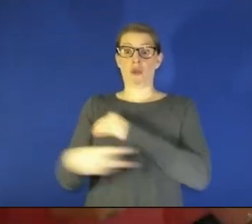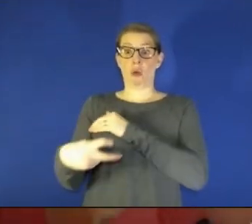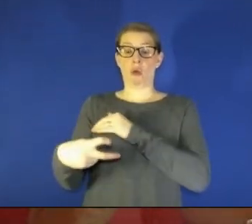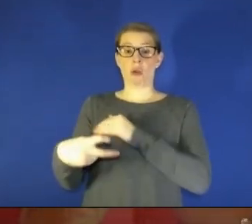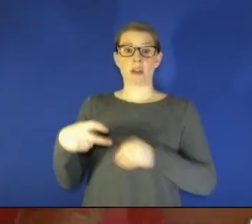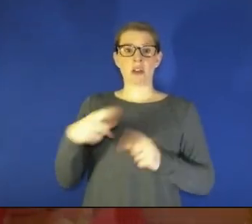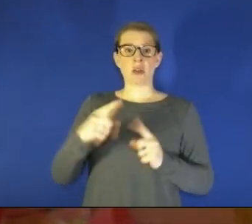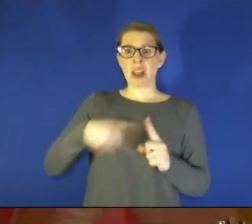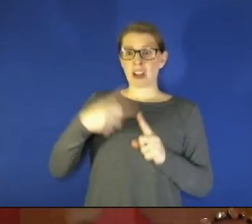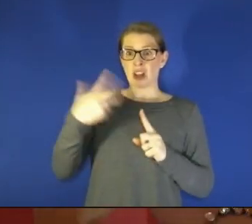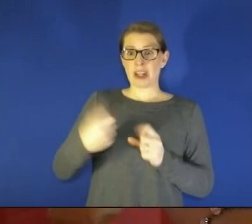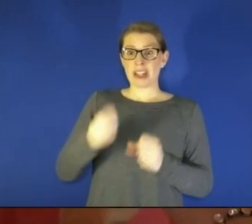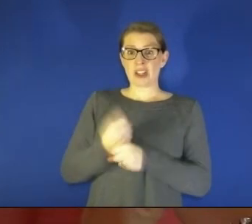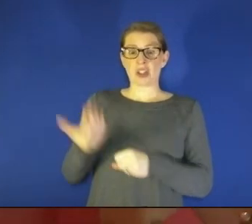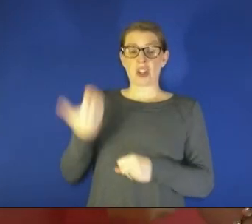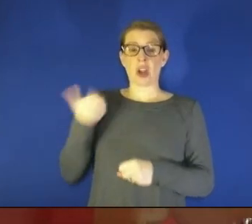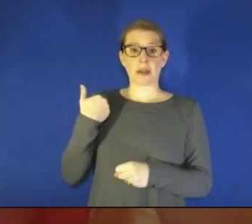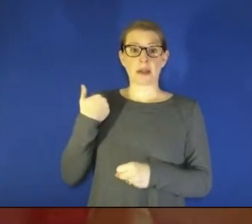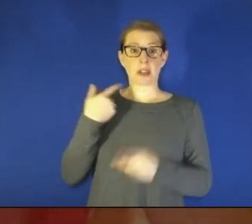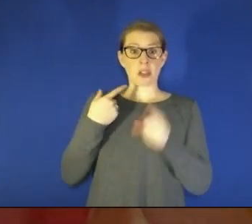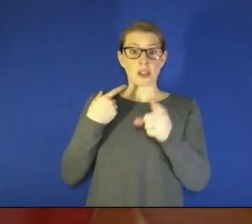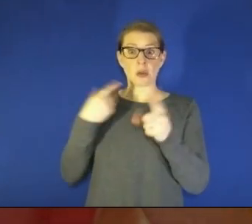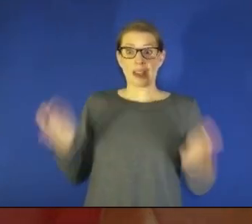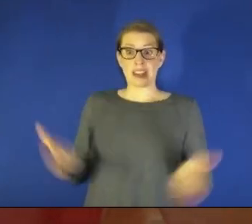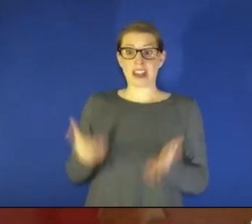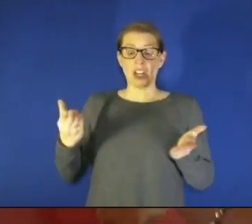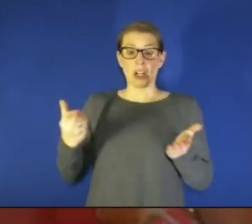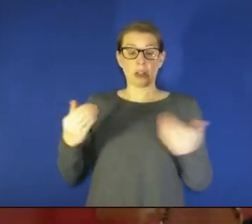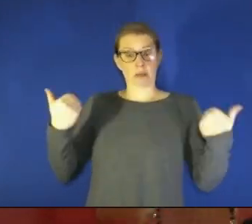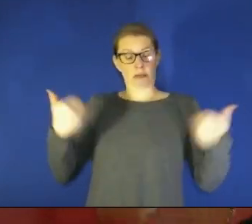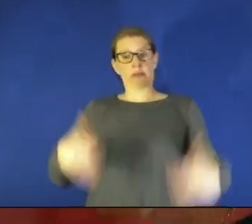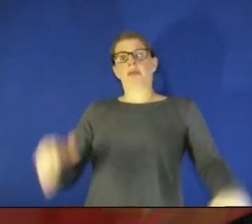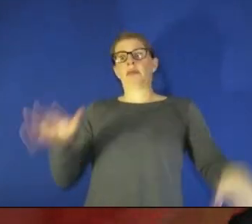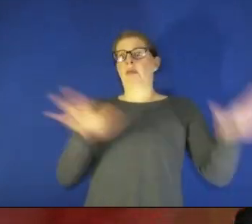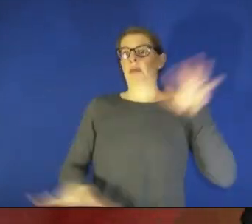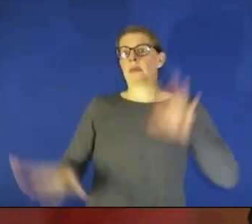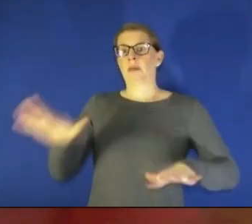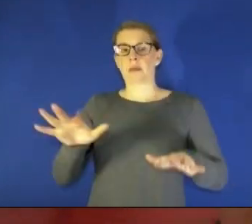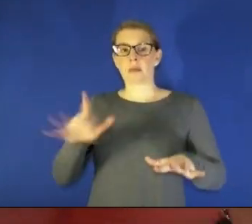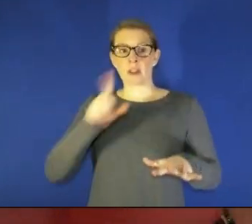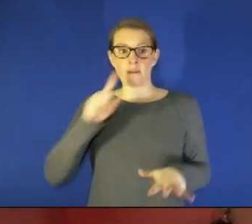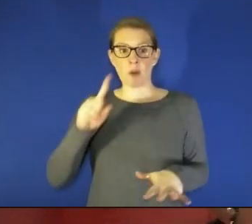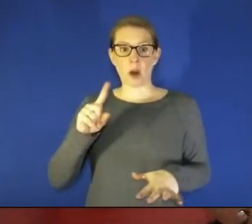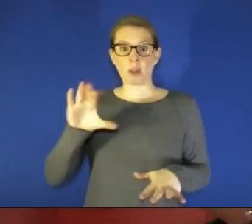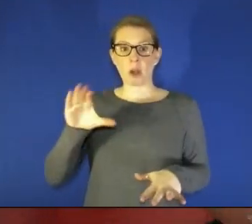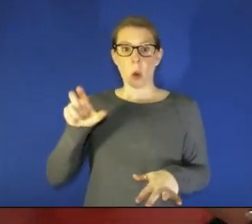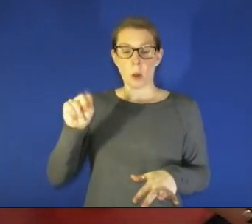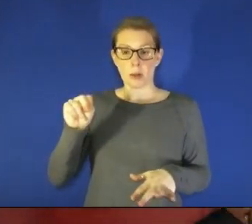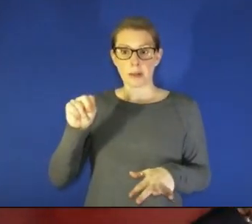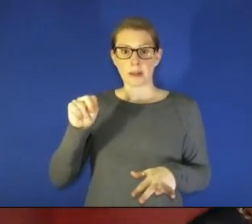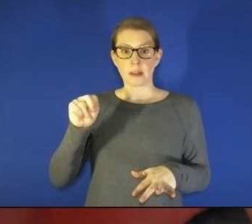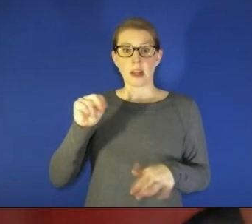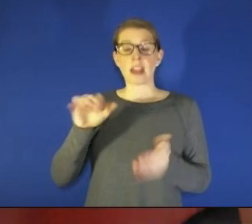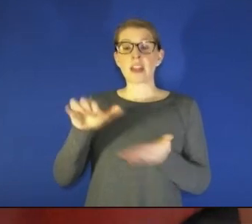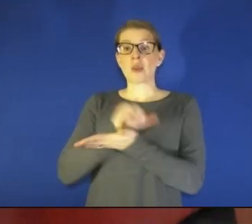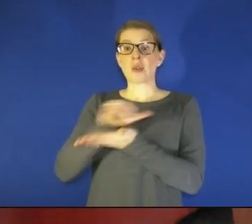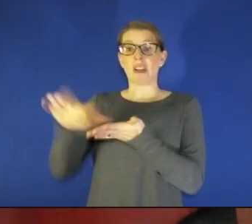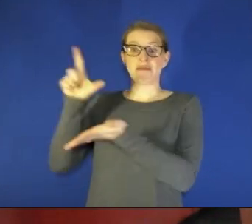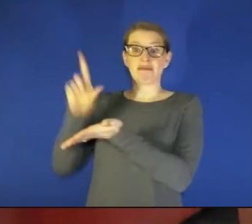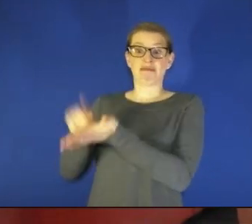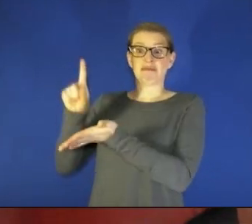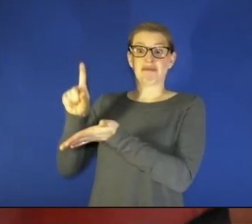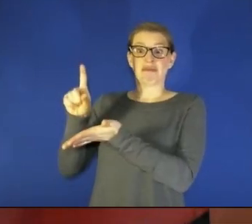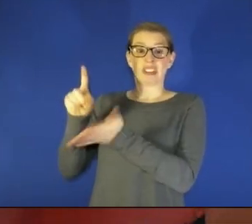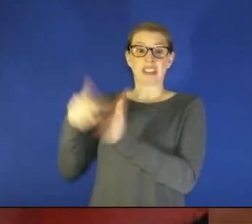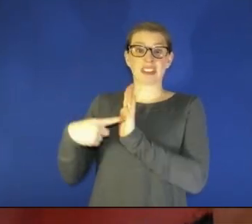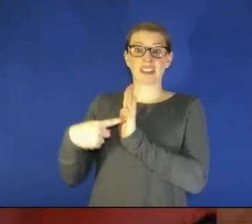years ago? Correct. You were here. It was an historic event Yes. for the colon that we're It in was right covered by now. the New York Times. It was, and we want to show you some of the